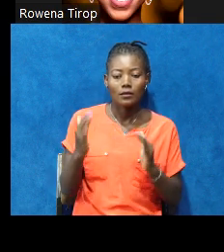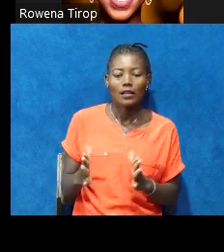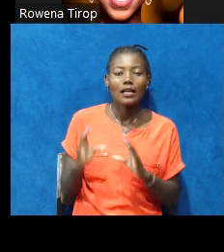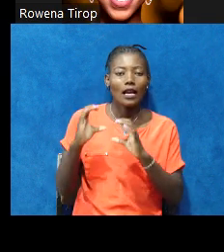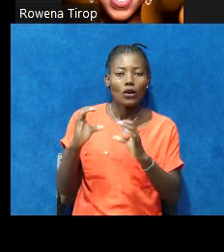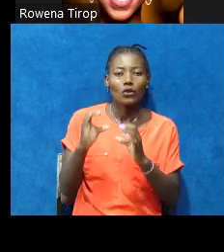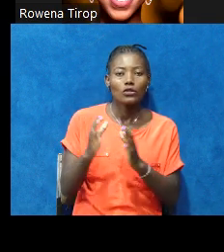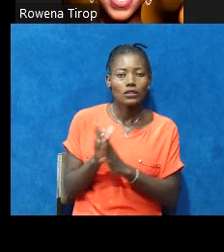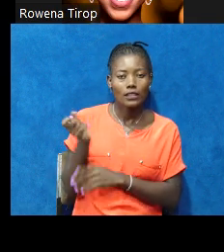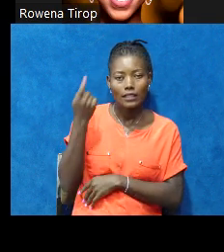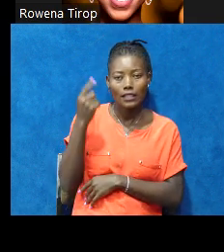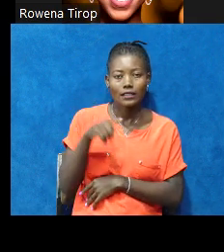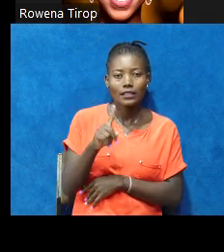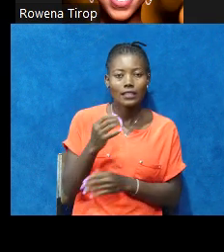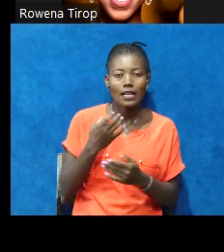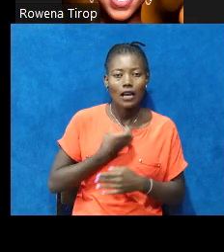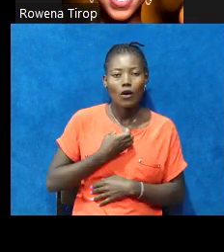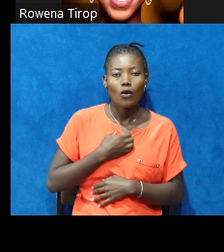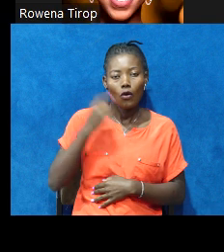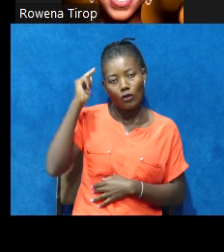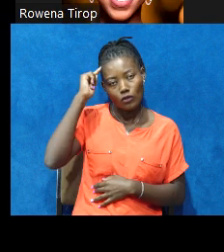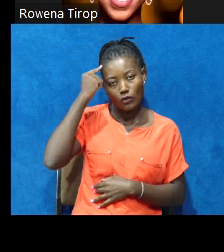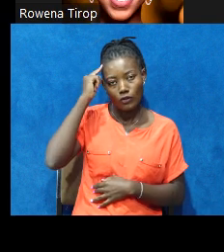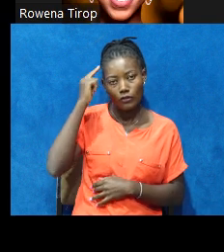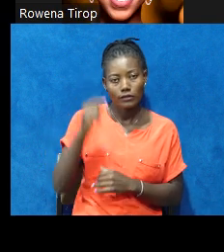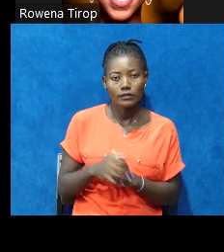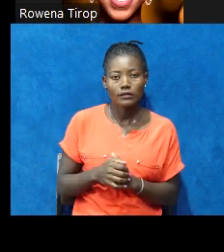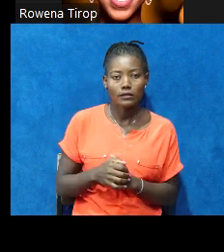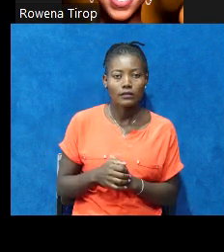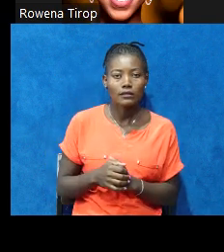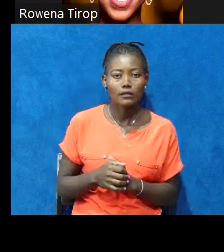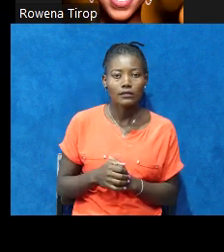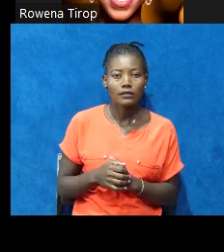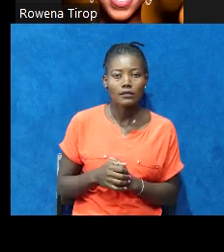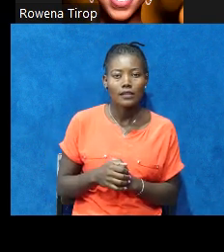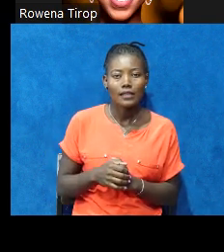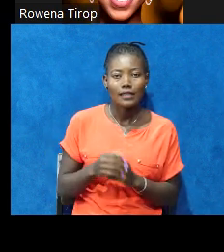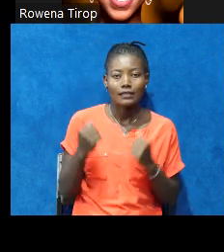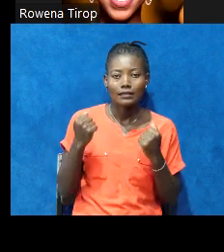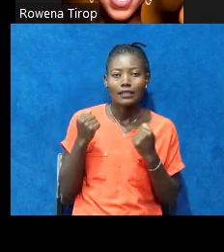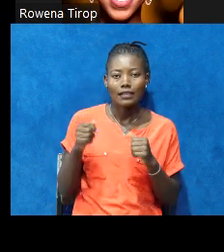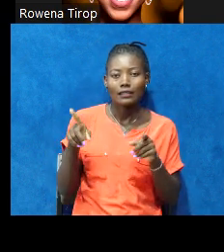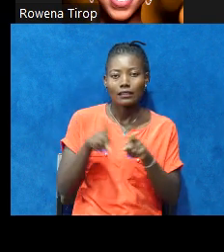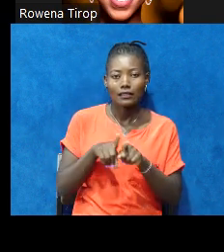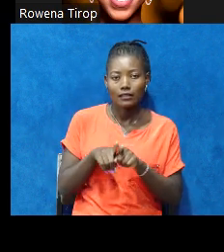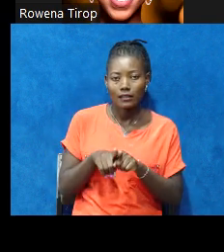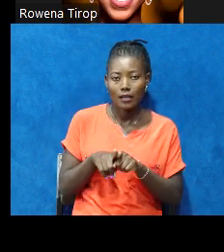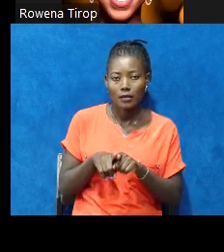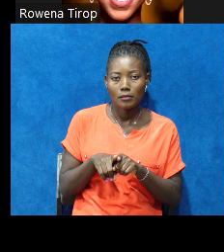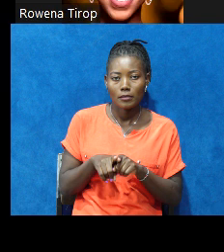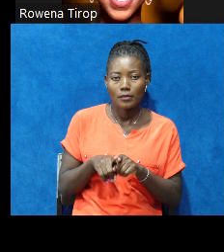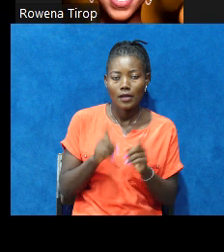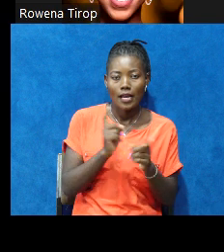coaches in understanding their own thought patterns and biases, builds strength and